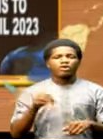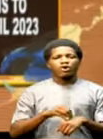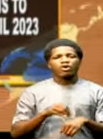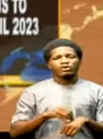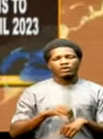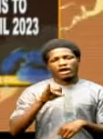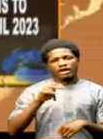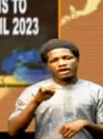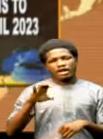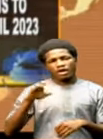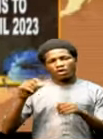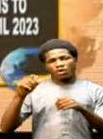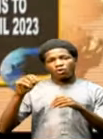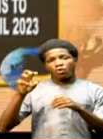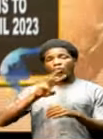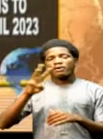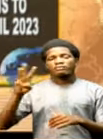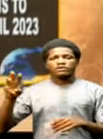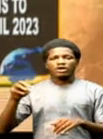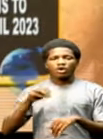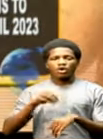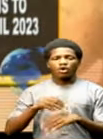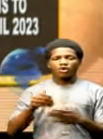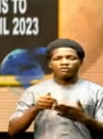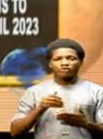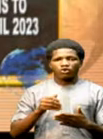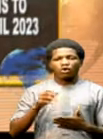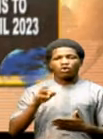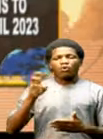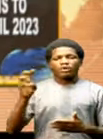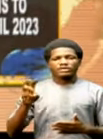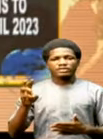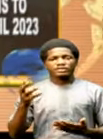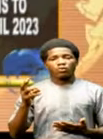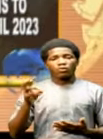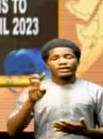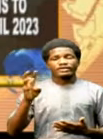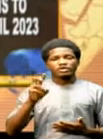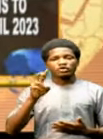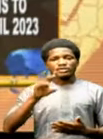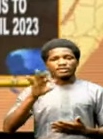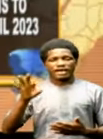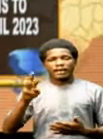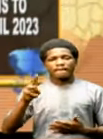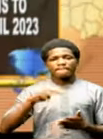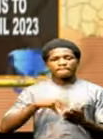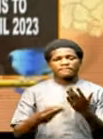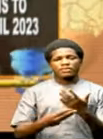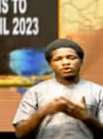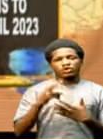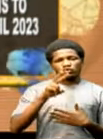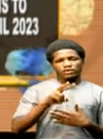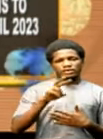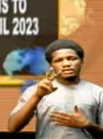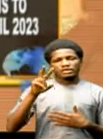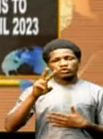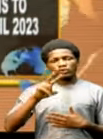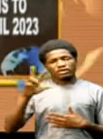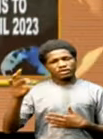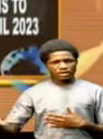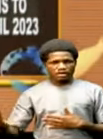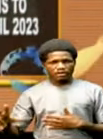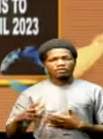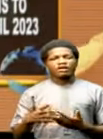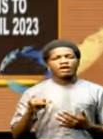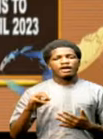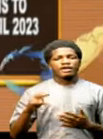website on or before Wednesday, the 29th March, 2023. INEC urges political parties, candidates, and